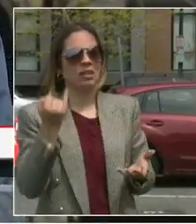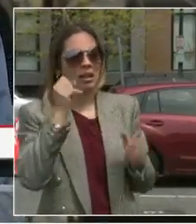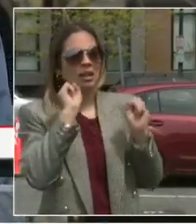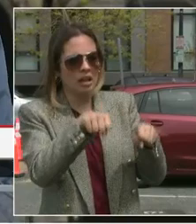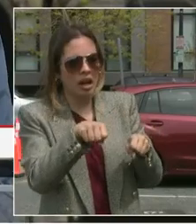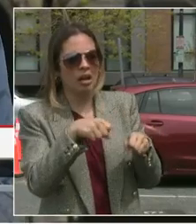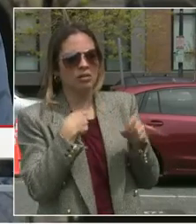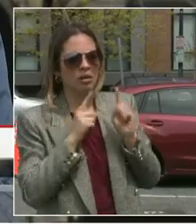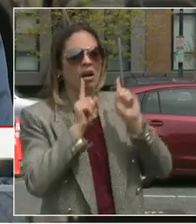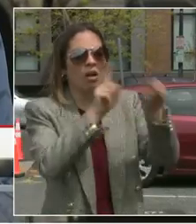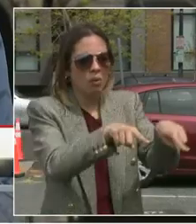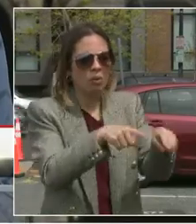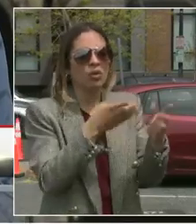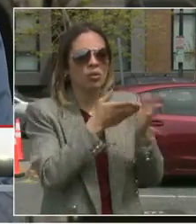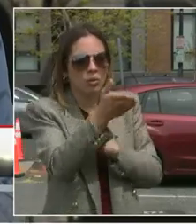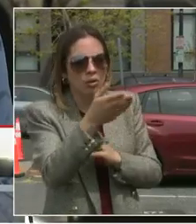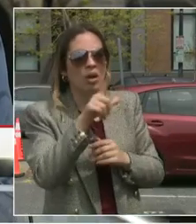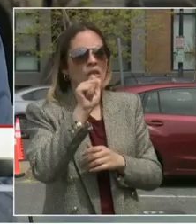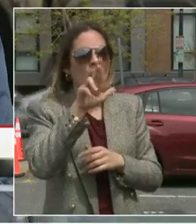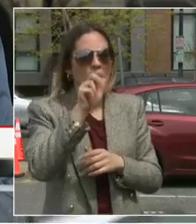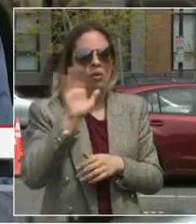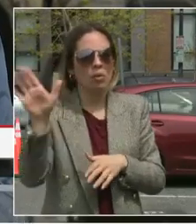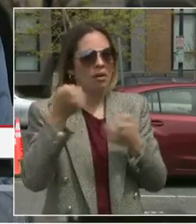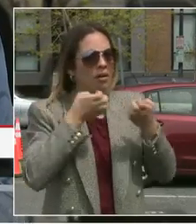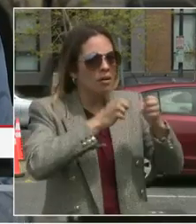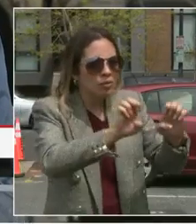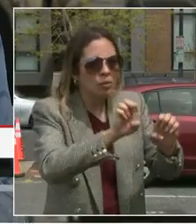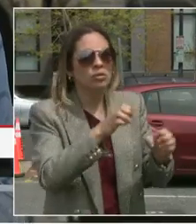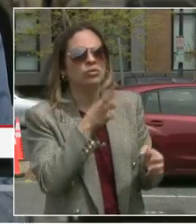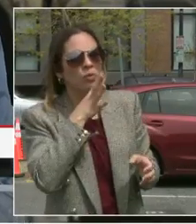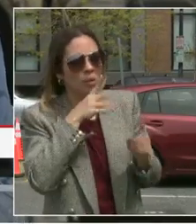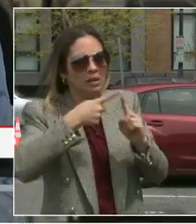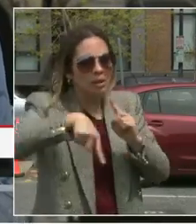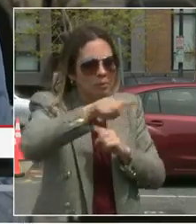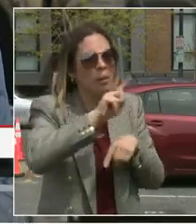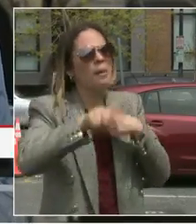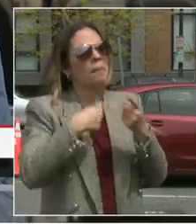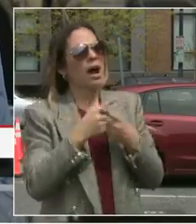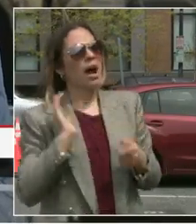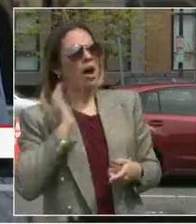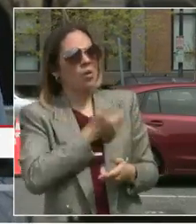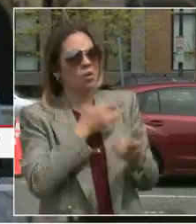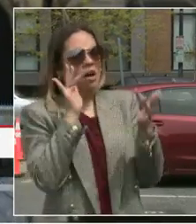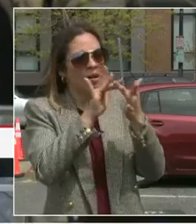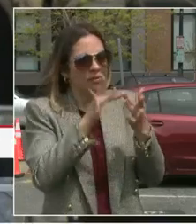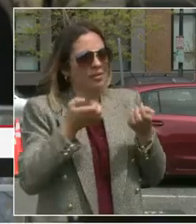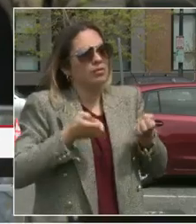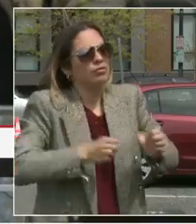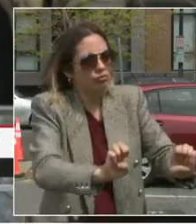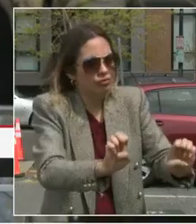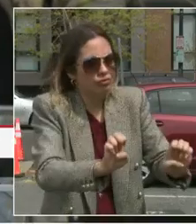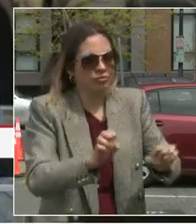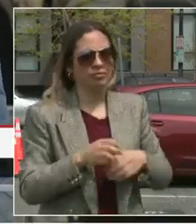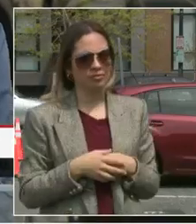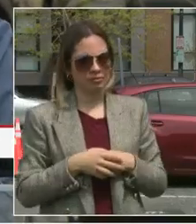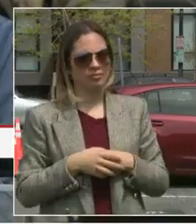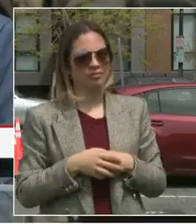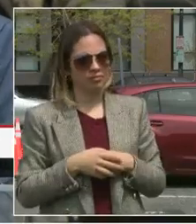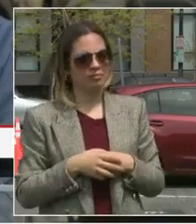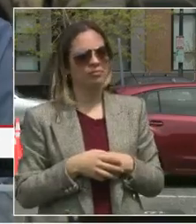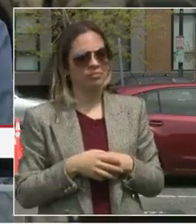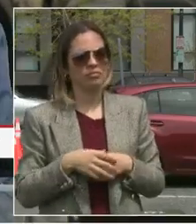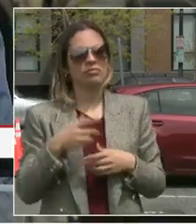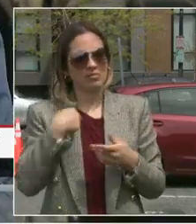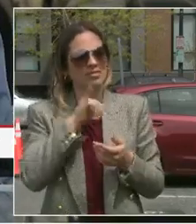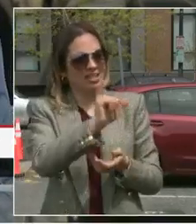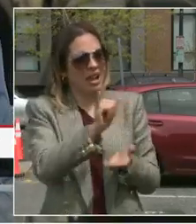through Laura's efforts, talk to them about the outreach efforts that we're making. It is true, like there is a lot